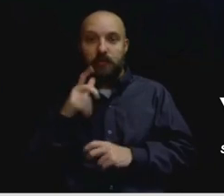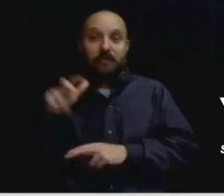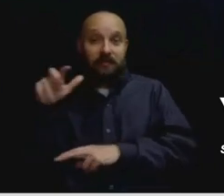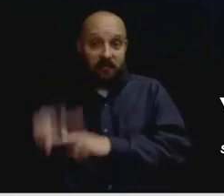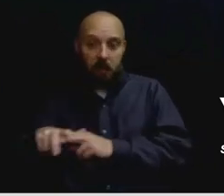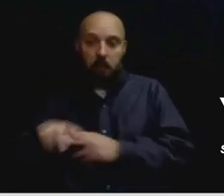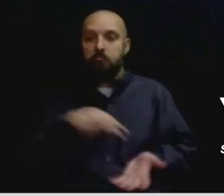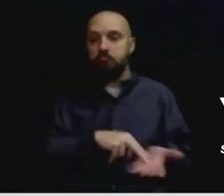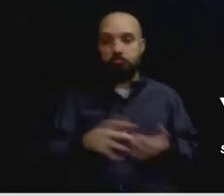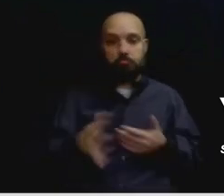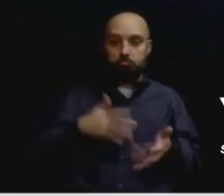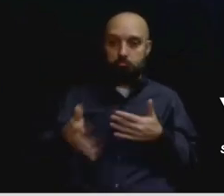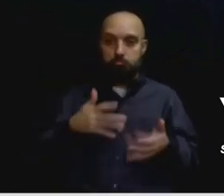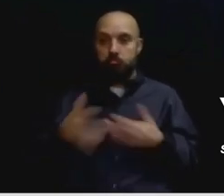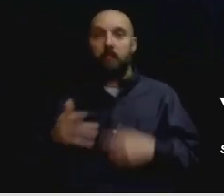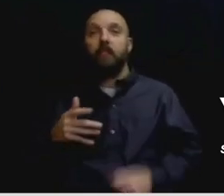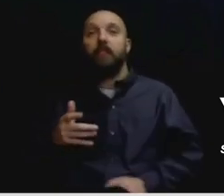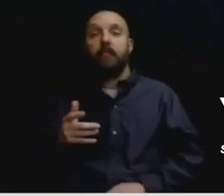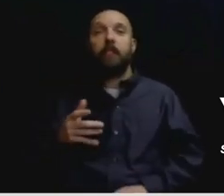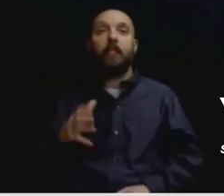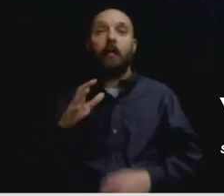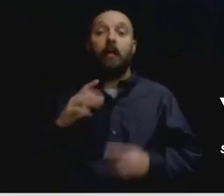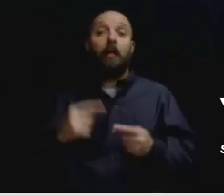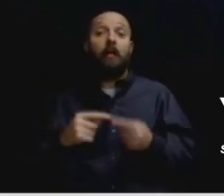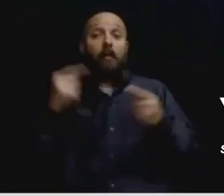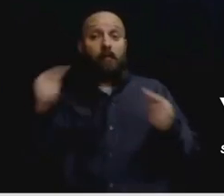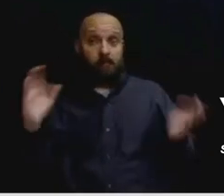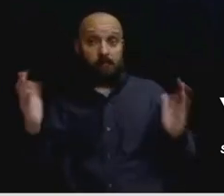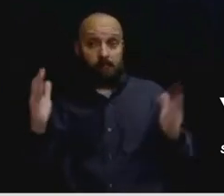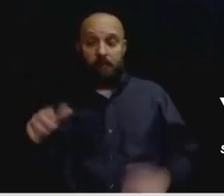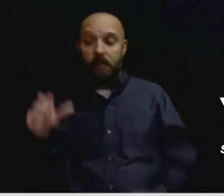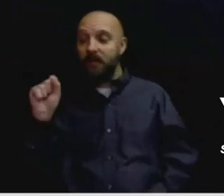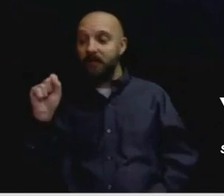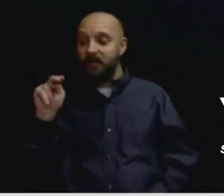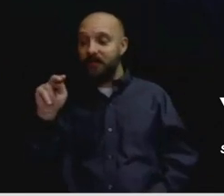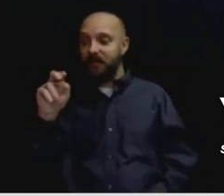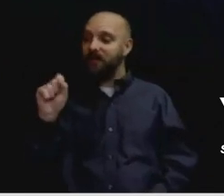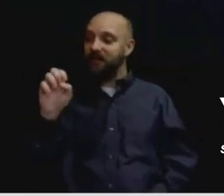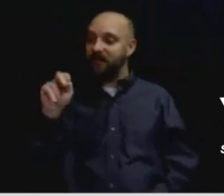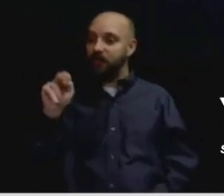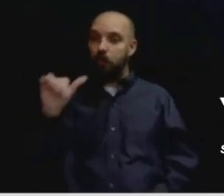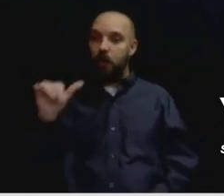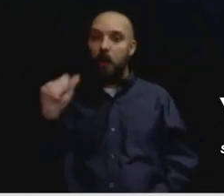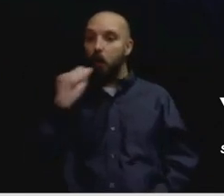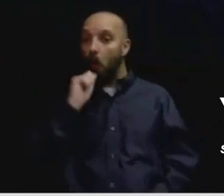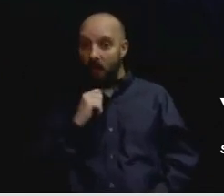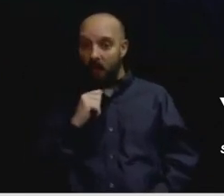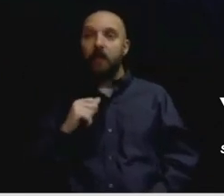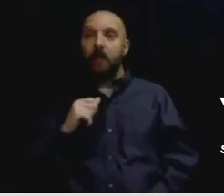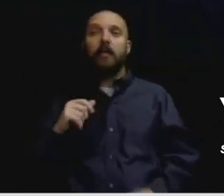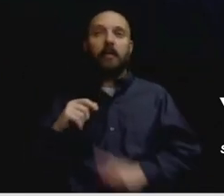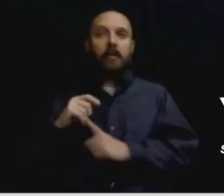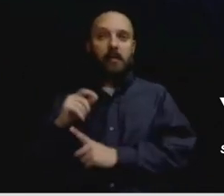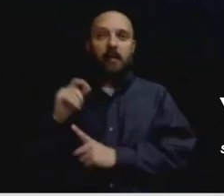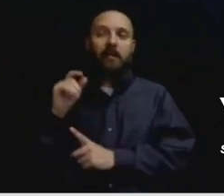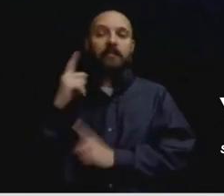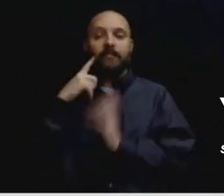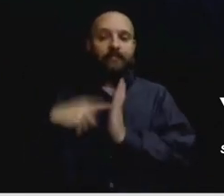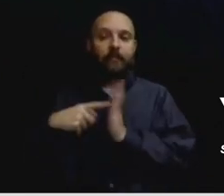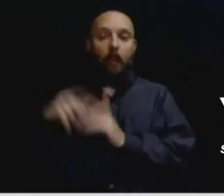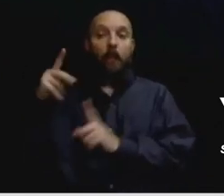standing. On the other hand, sensory coping is more akin to a person who is hard of hearing